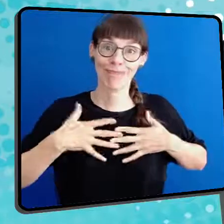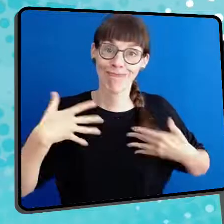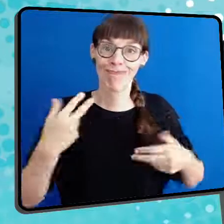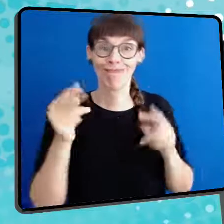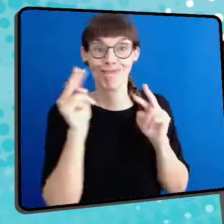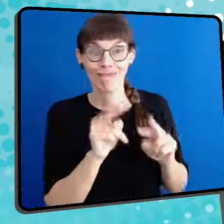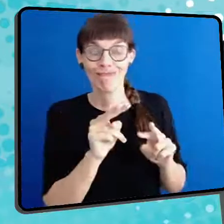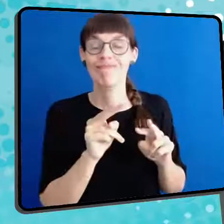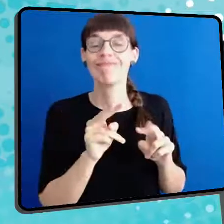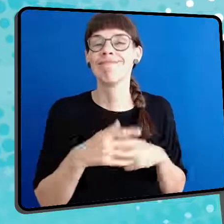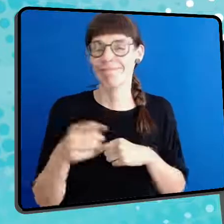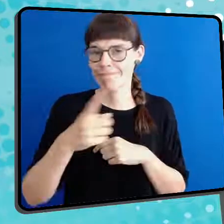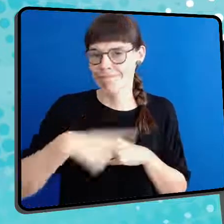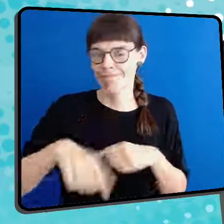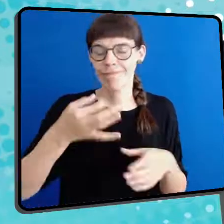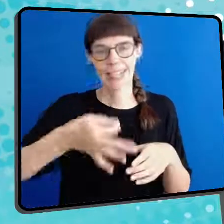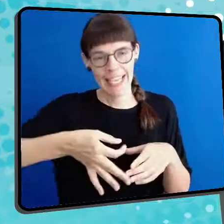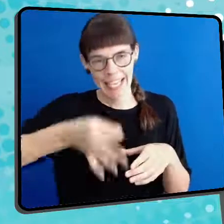at